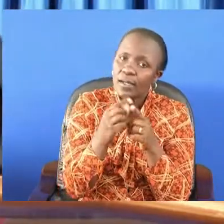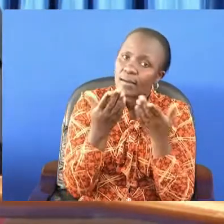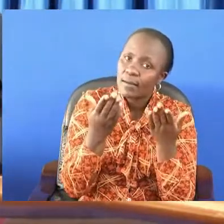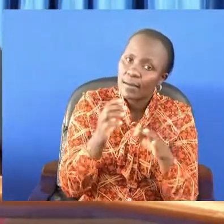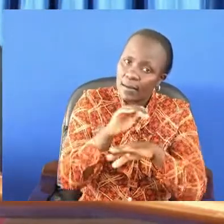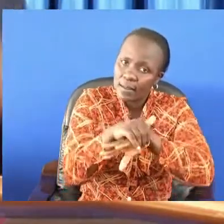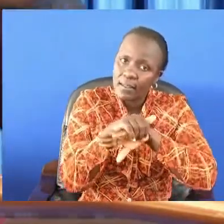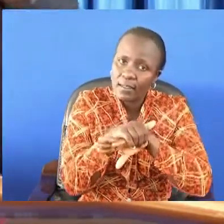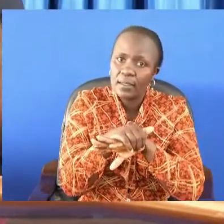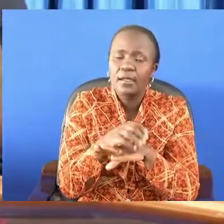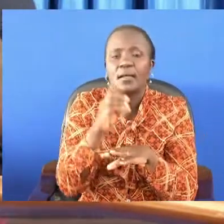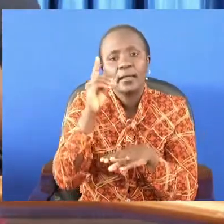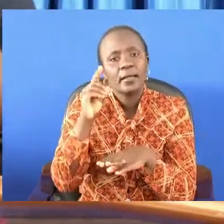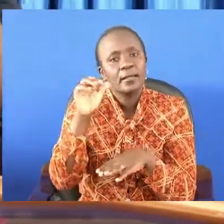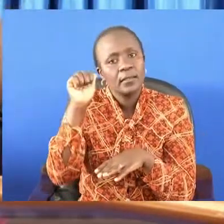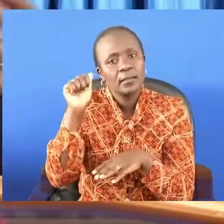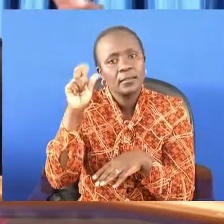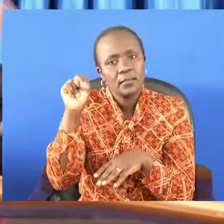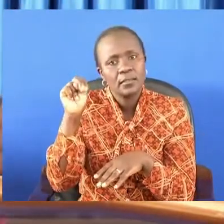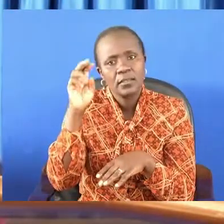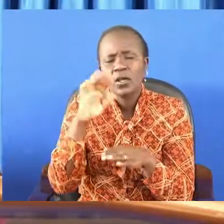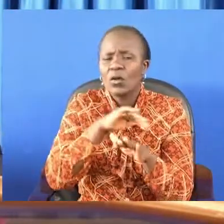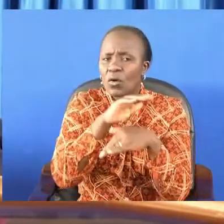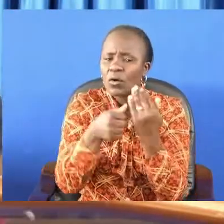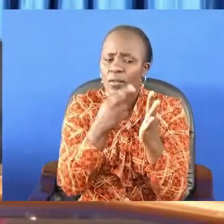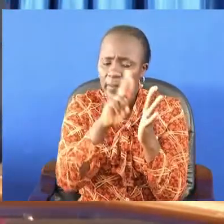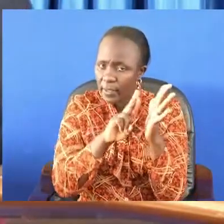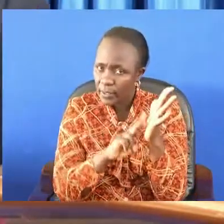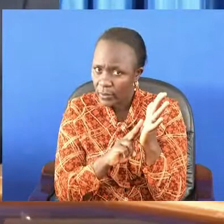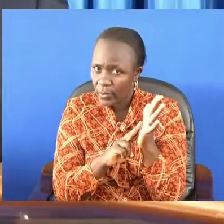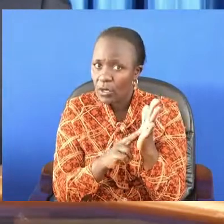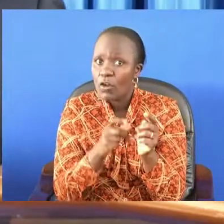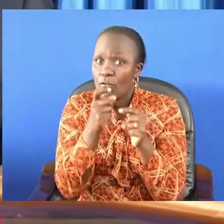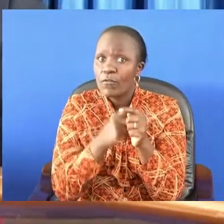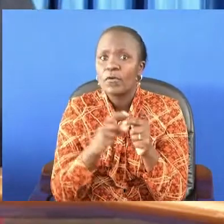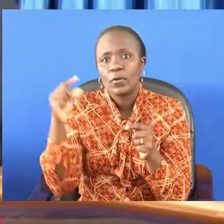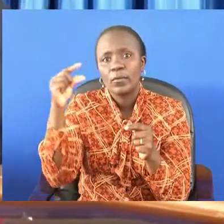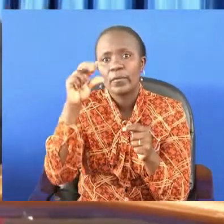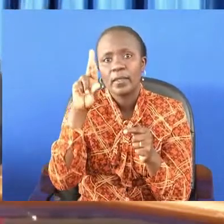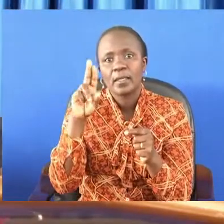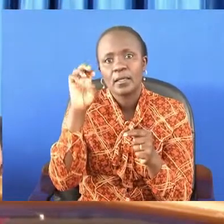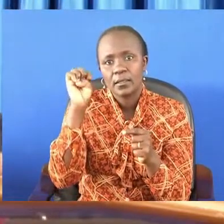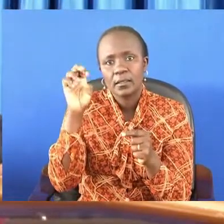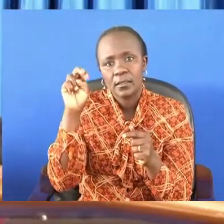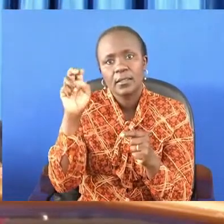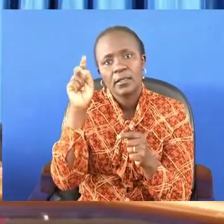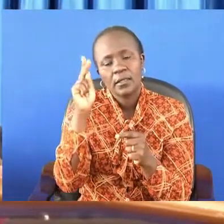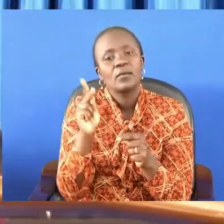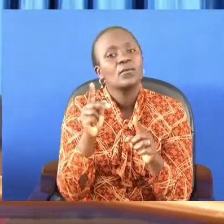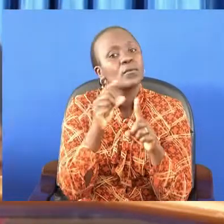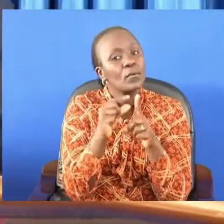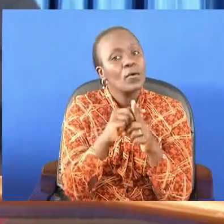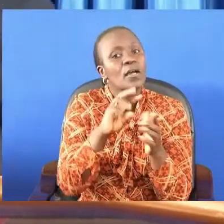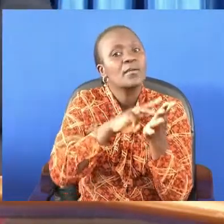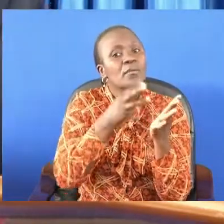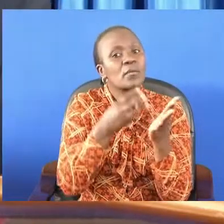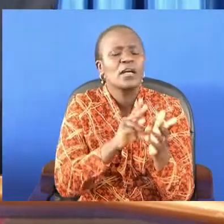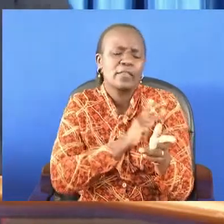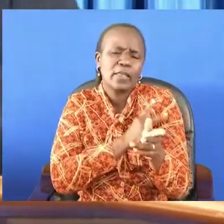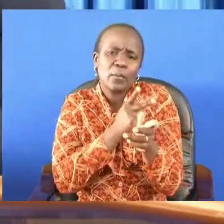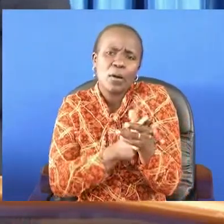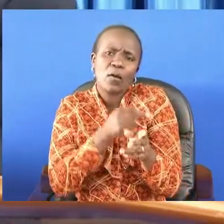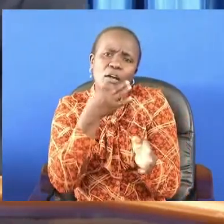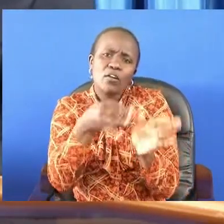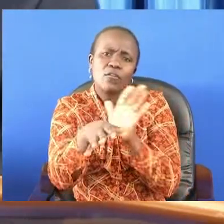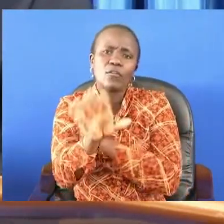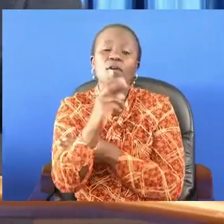English word dynamo. They have the root word from the Greek word dunamis. And then when we are talking about the power